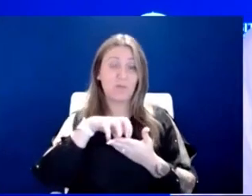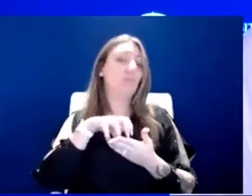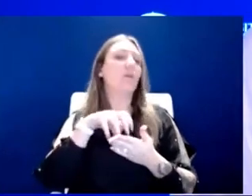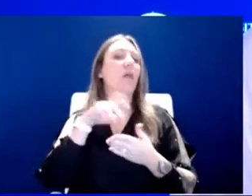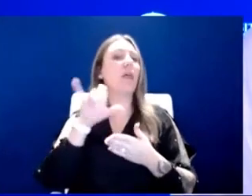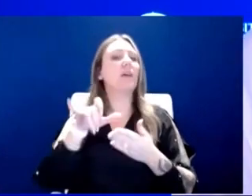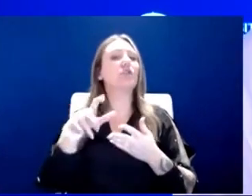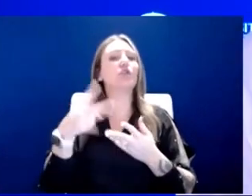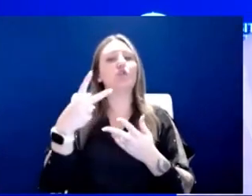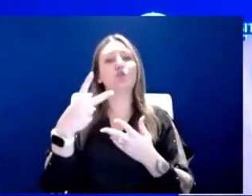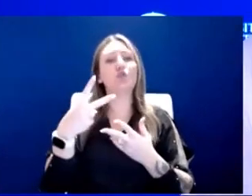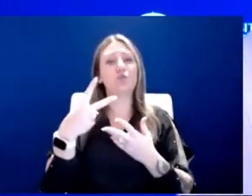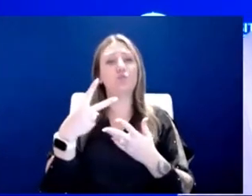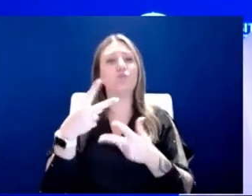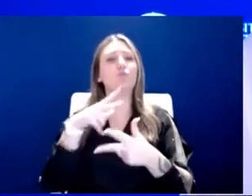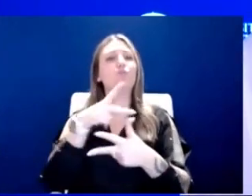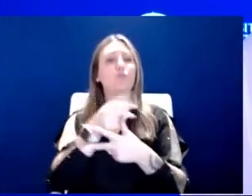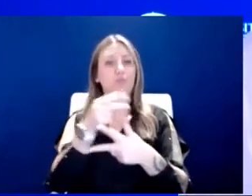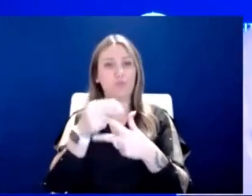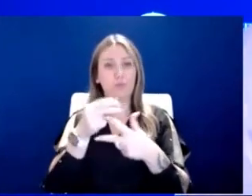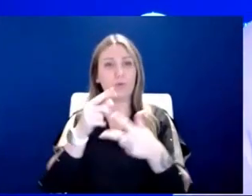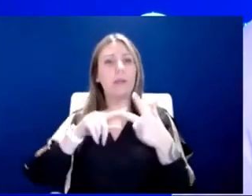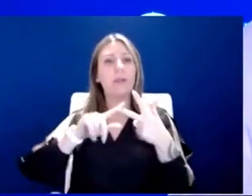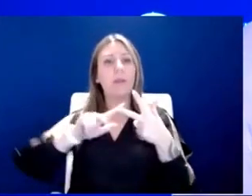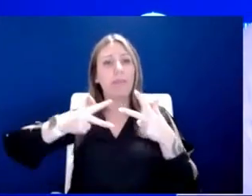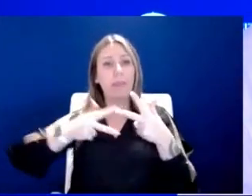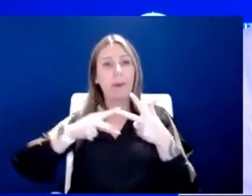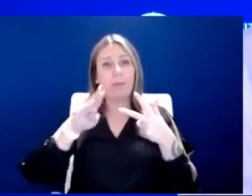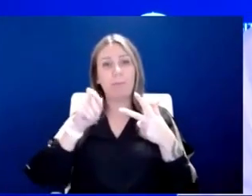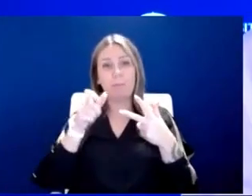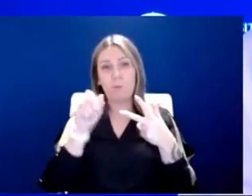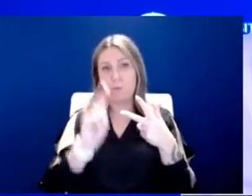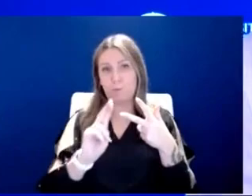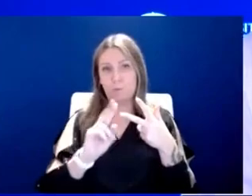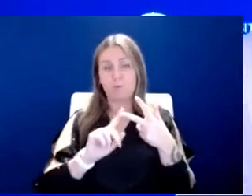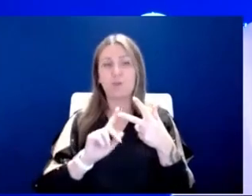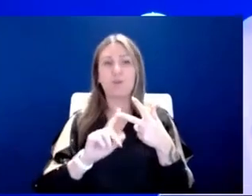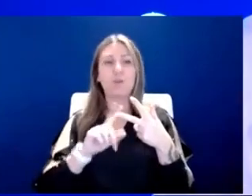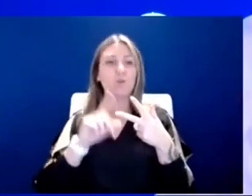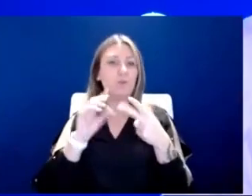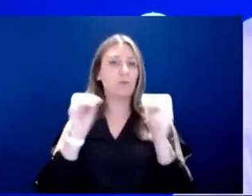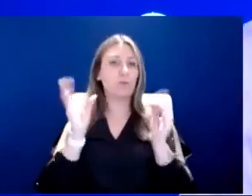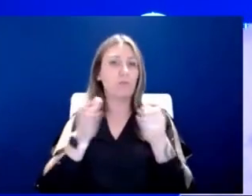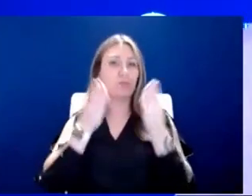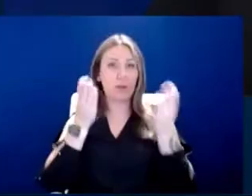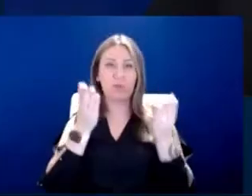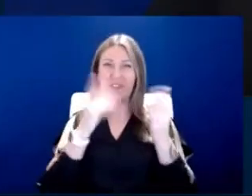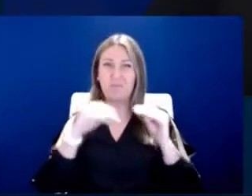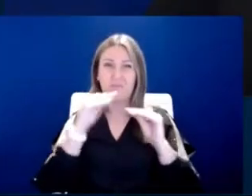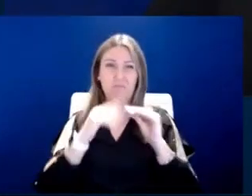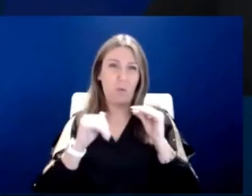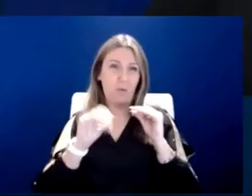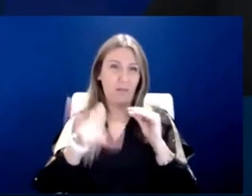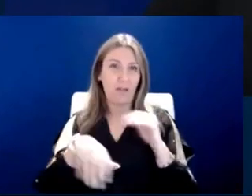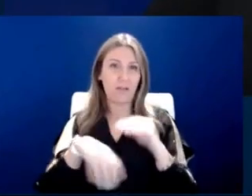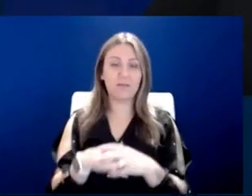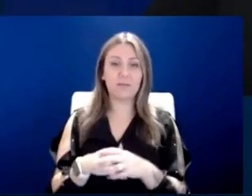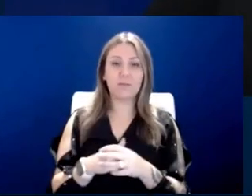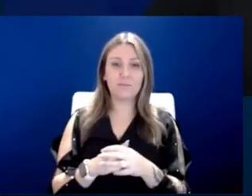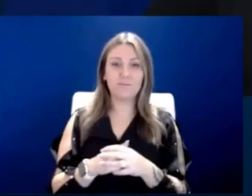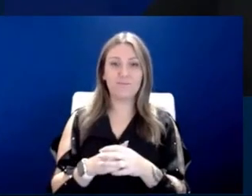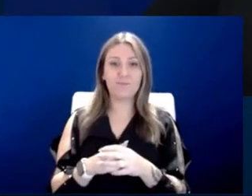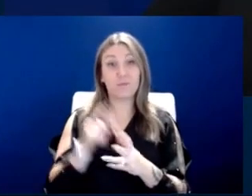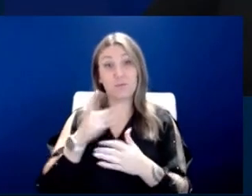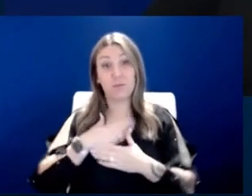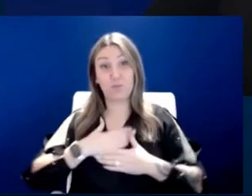doses and then that 3rd dose, which is that booster. And there's no recommendation beyond that at this point in time. Well, you got to at least appreciate people wanting to get